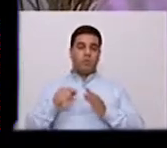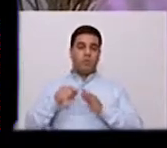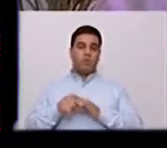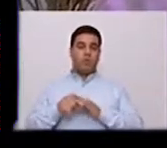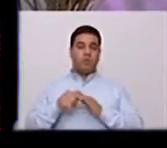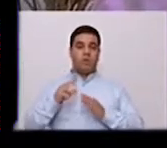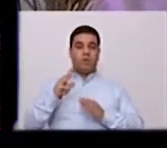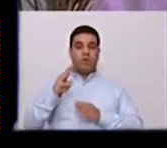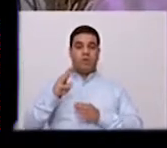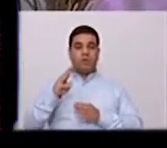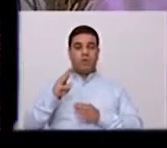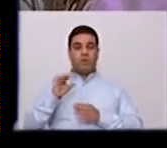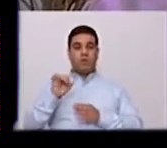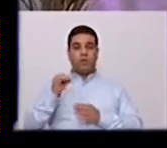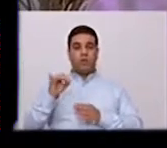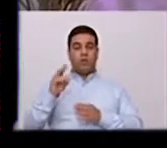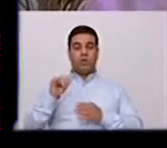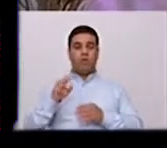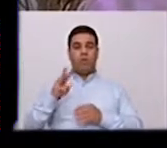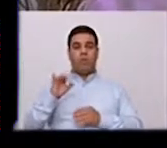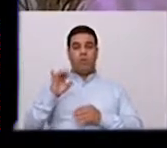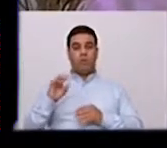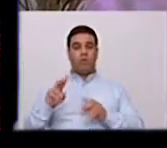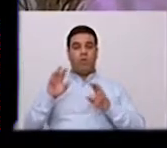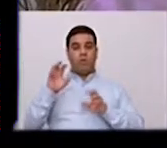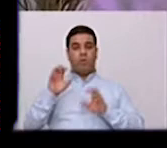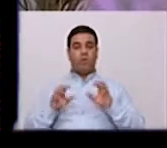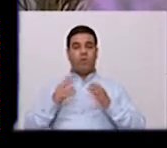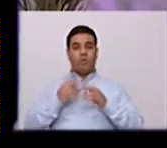uchun tayoqchalar bilan, ya'ni Morgan qonuniga muvofiq